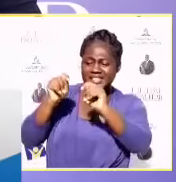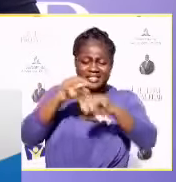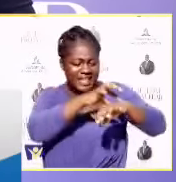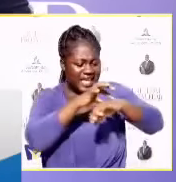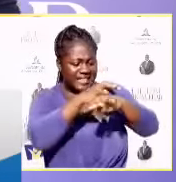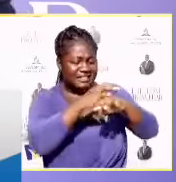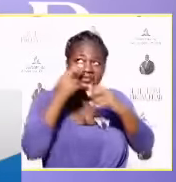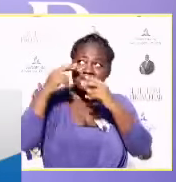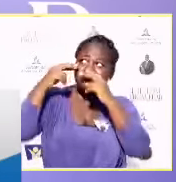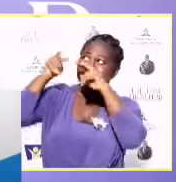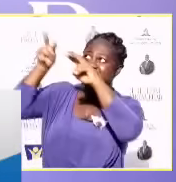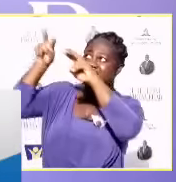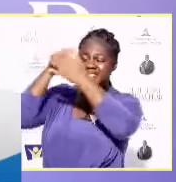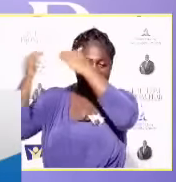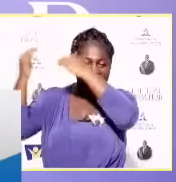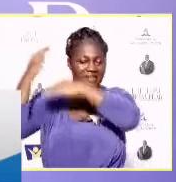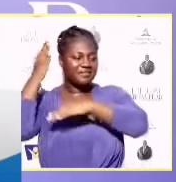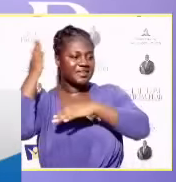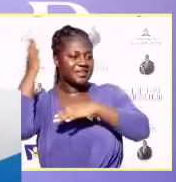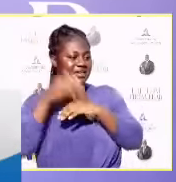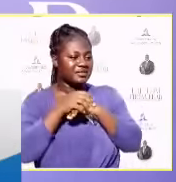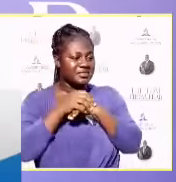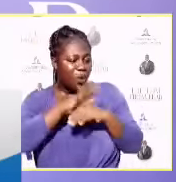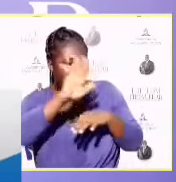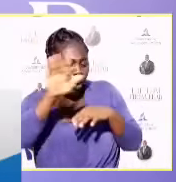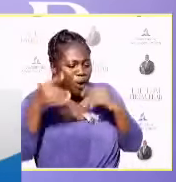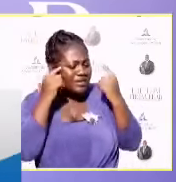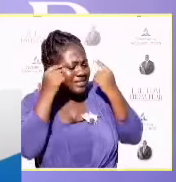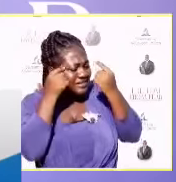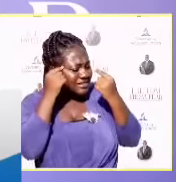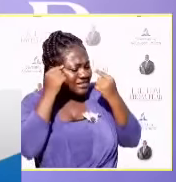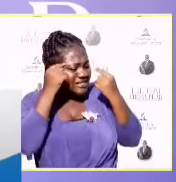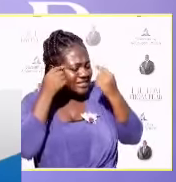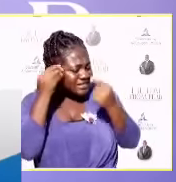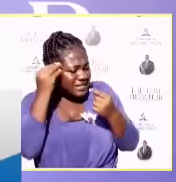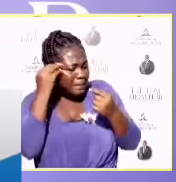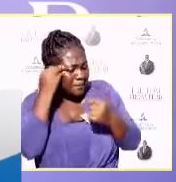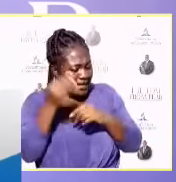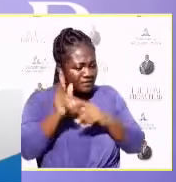and that every imagination.